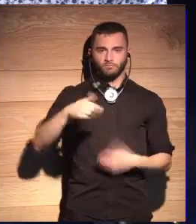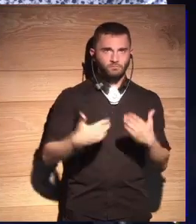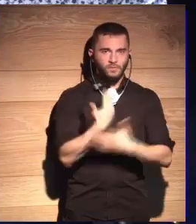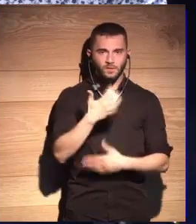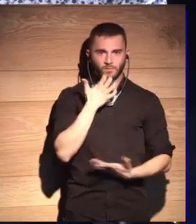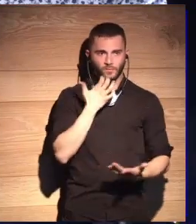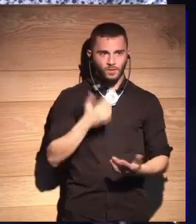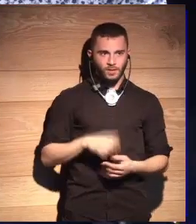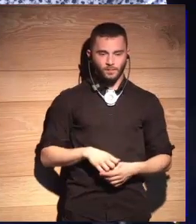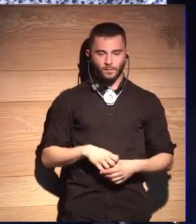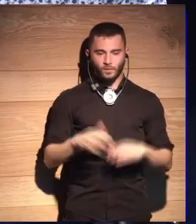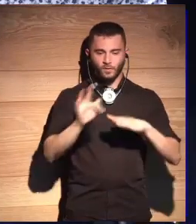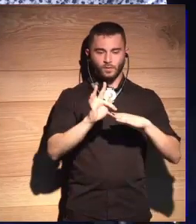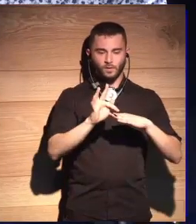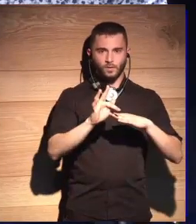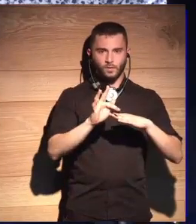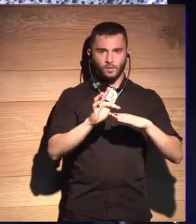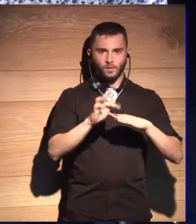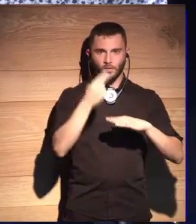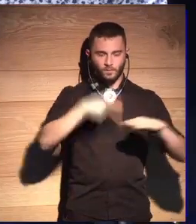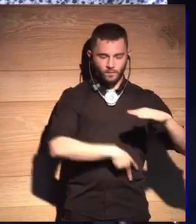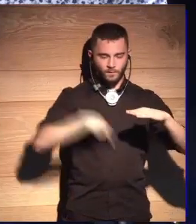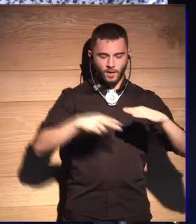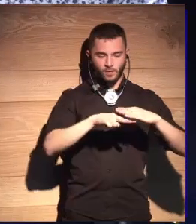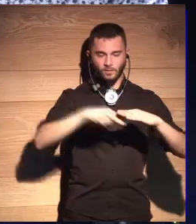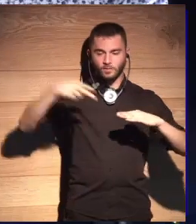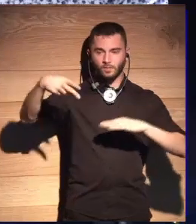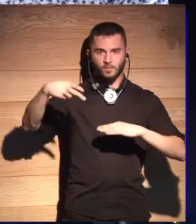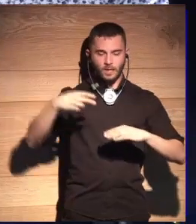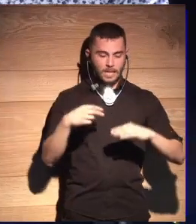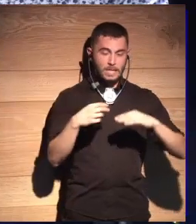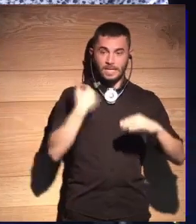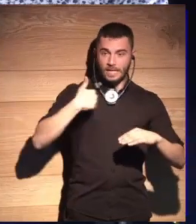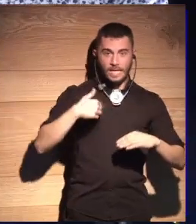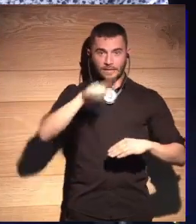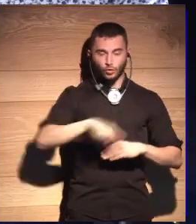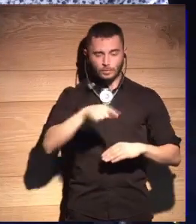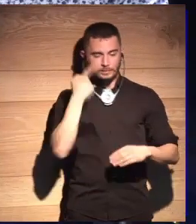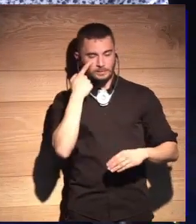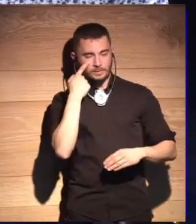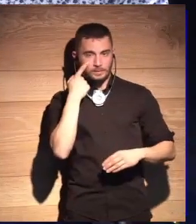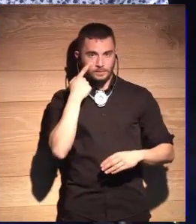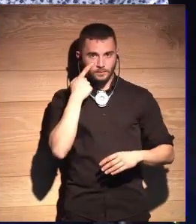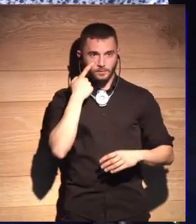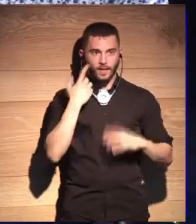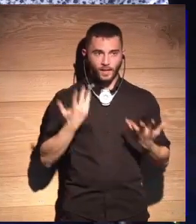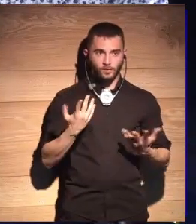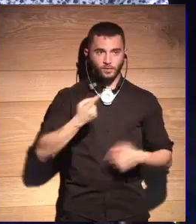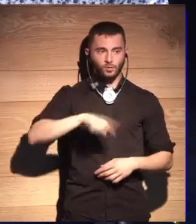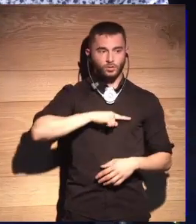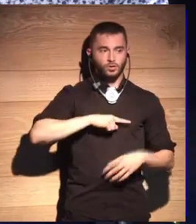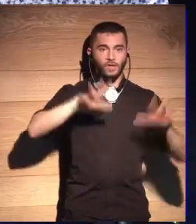that we have in our mobile phones, we have every minute after minute of